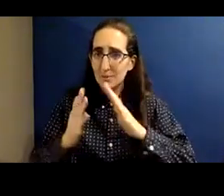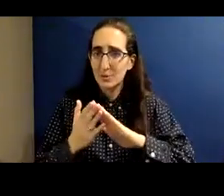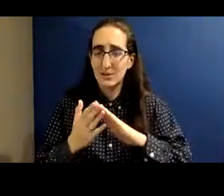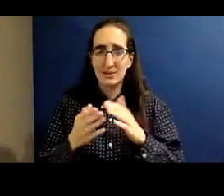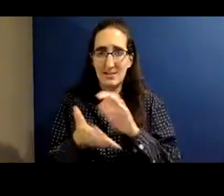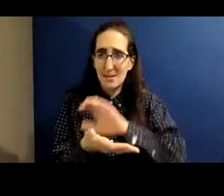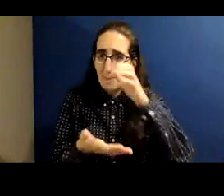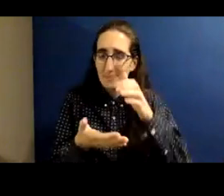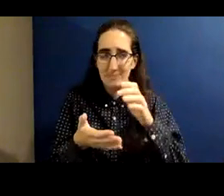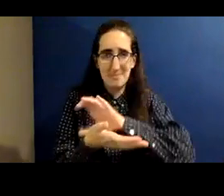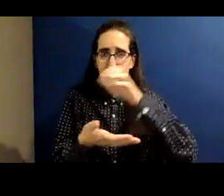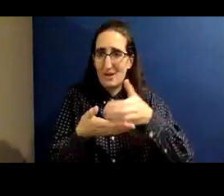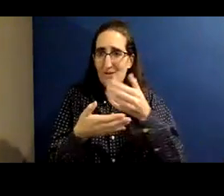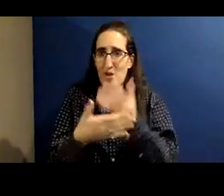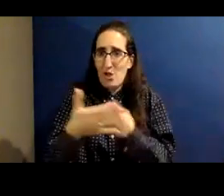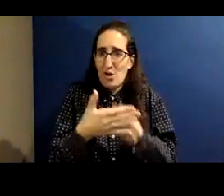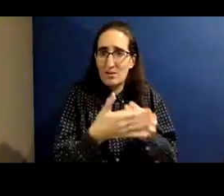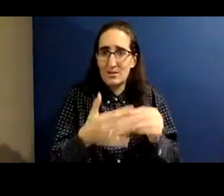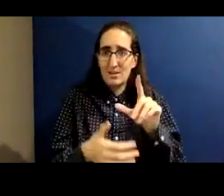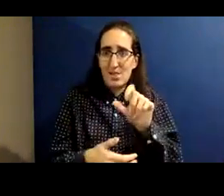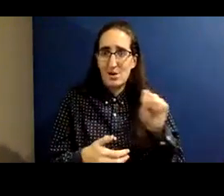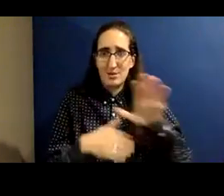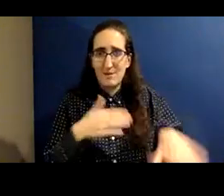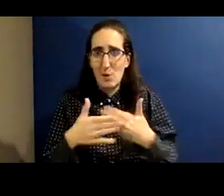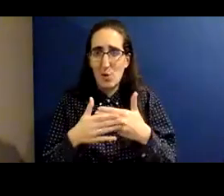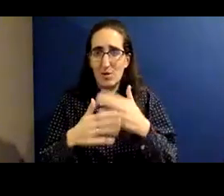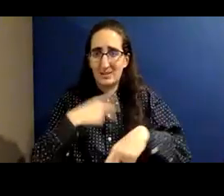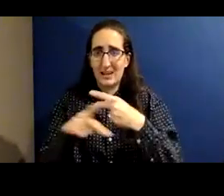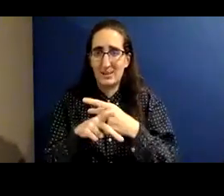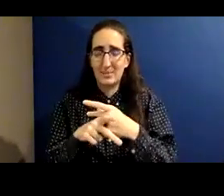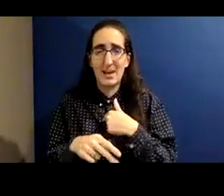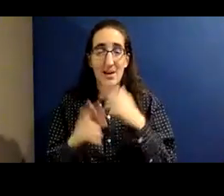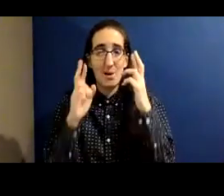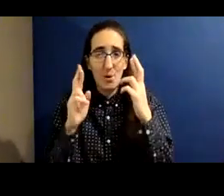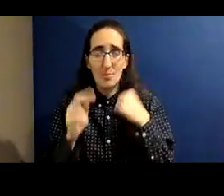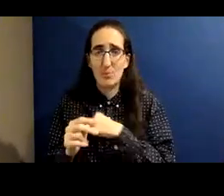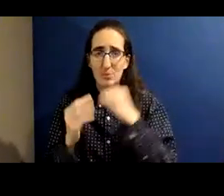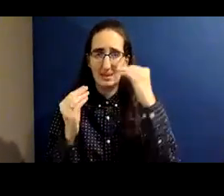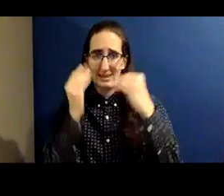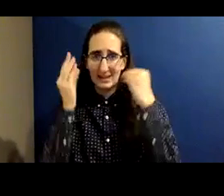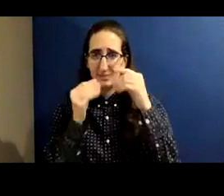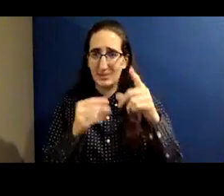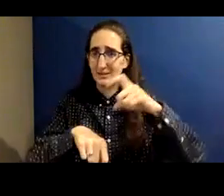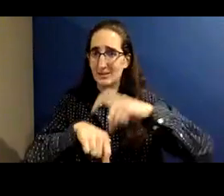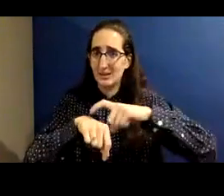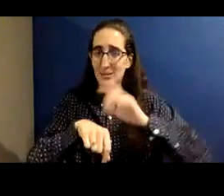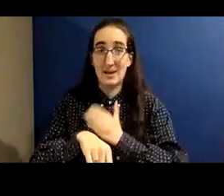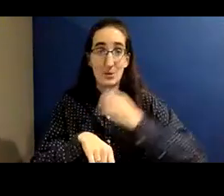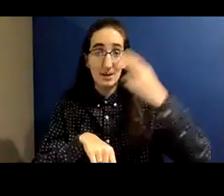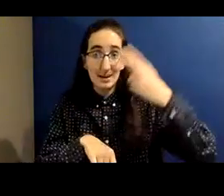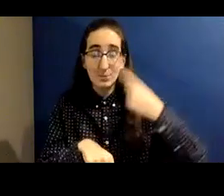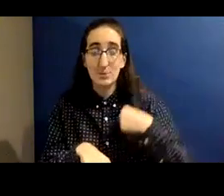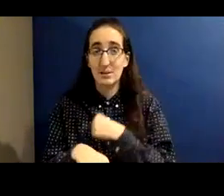losses that we've experienced of all types, I hope that as we think about this time in our history and as we